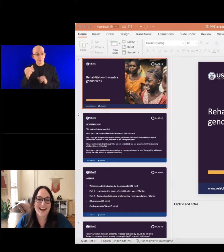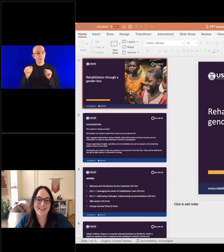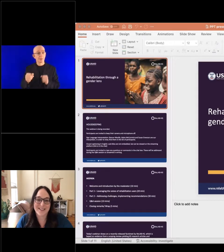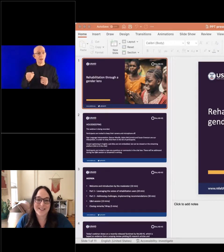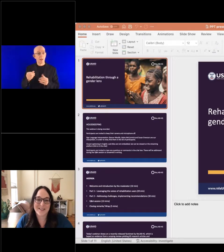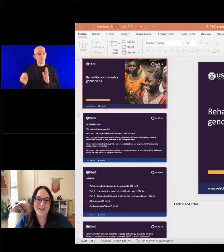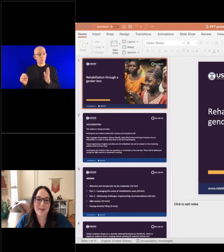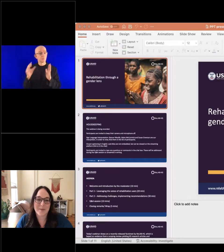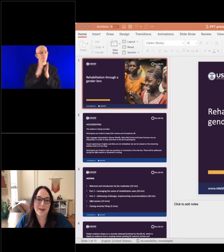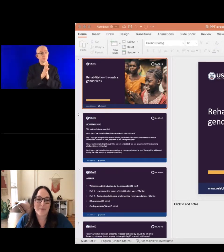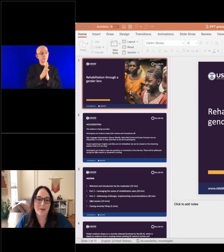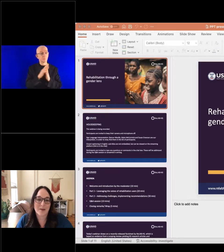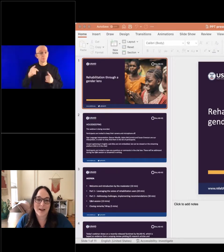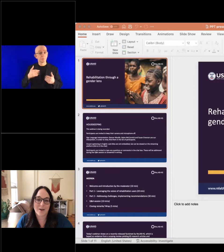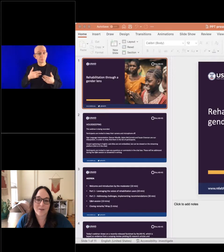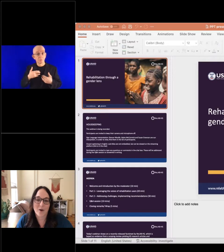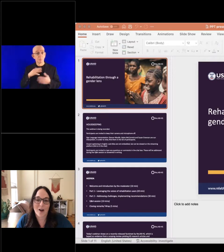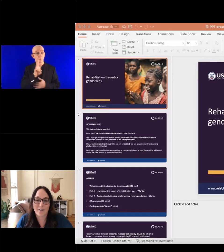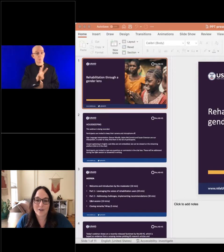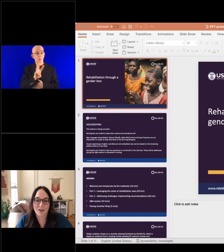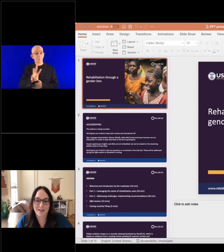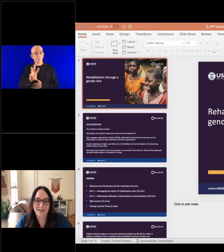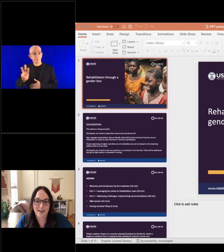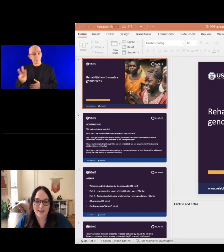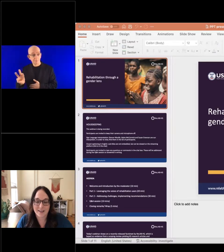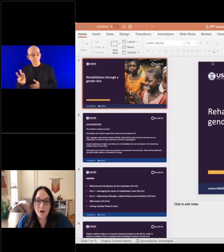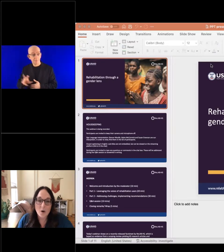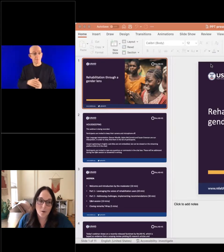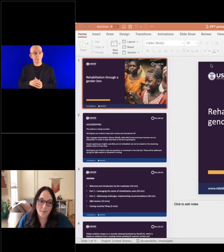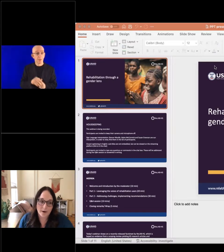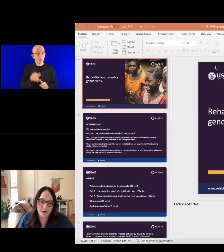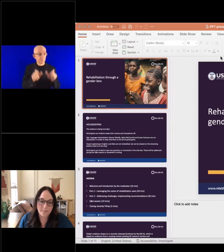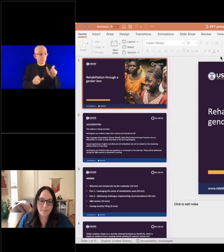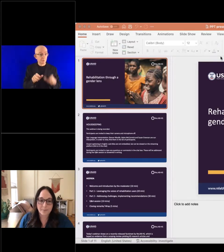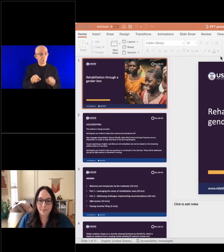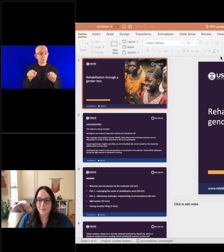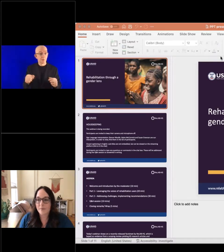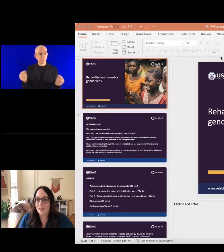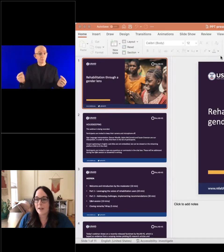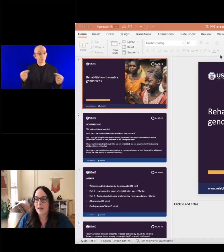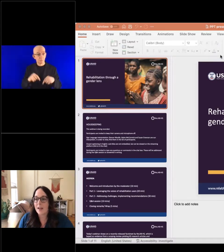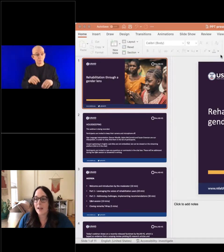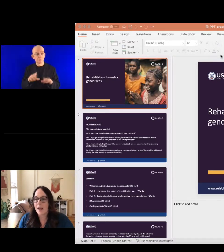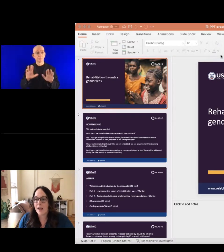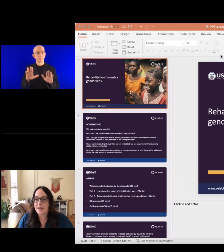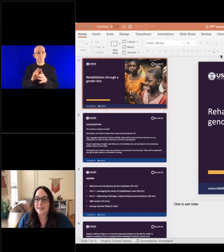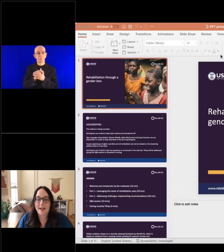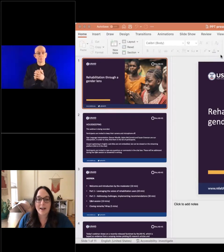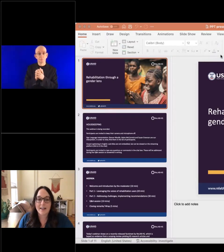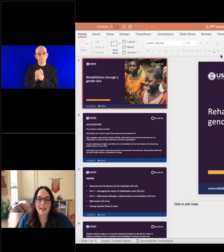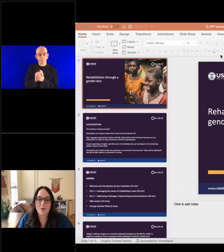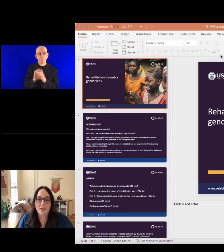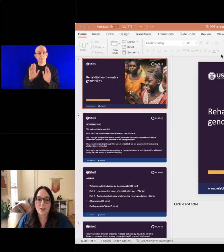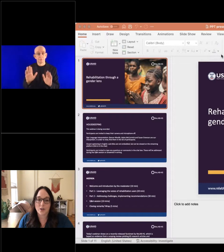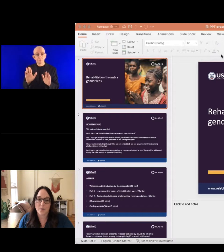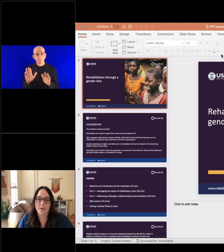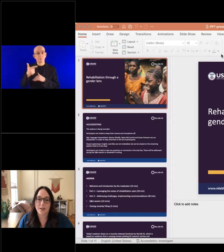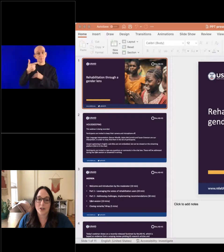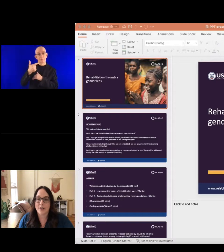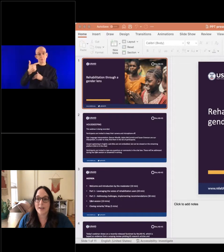please ask you to keep your camera and microphone off during today's webinar. And sign